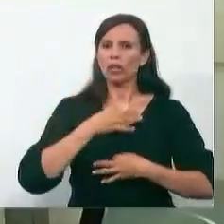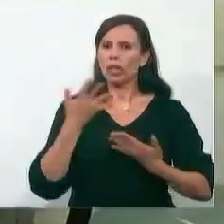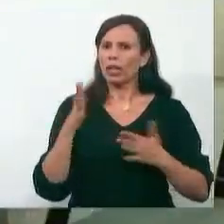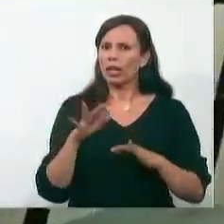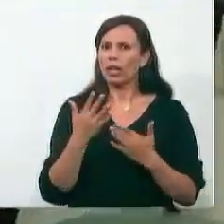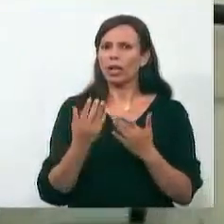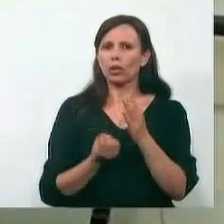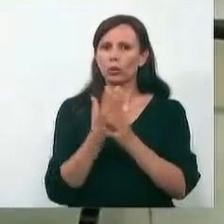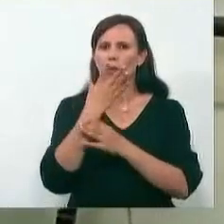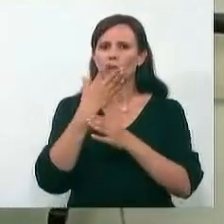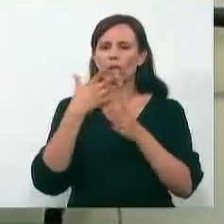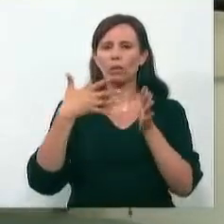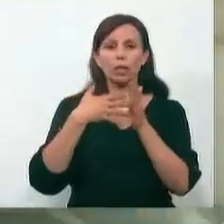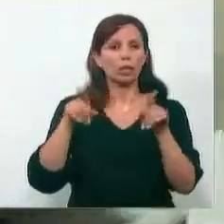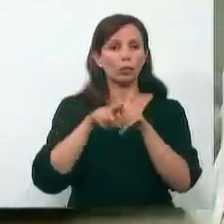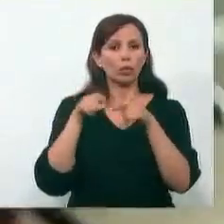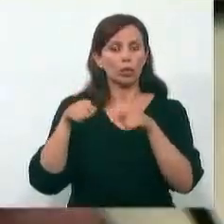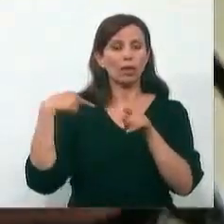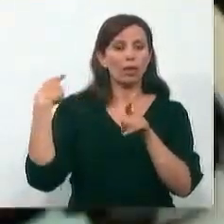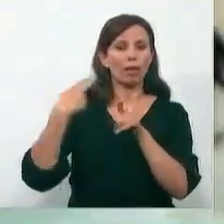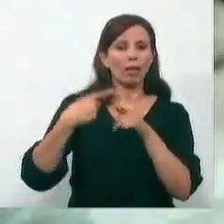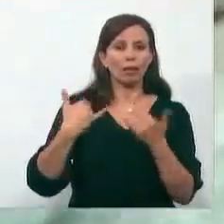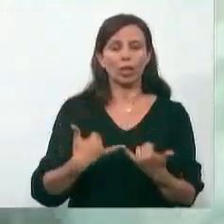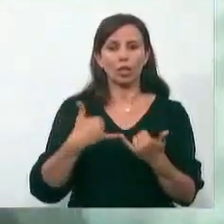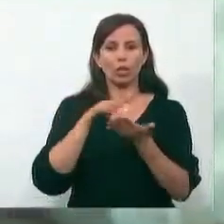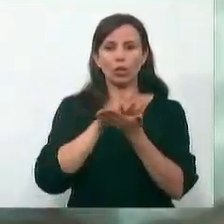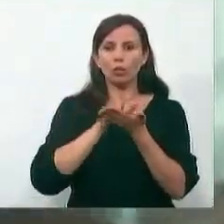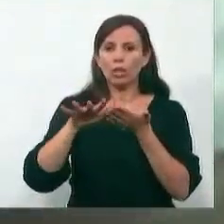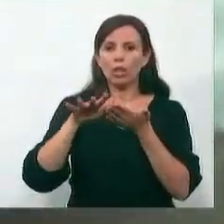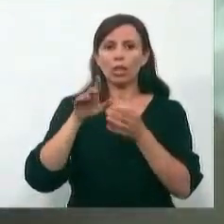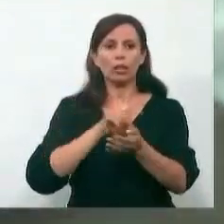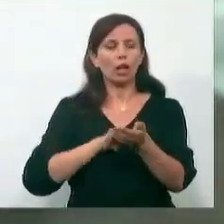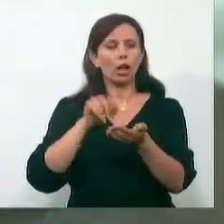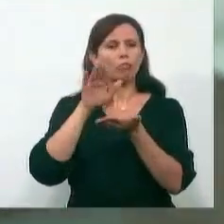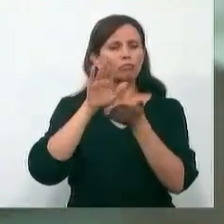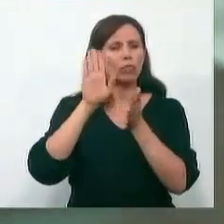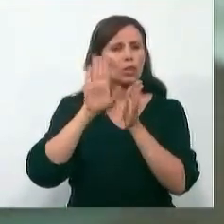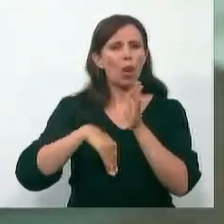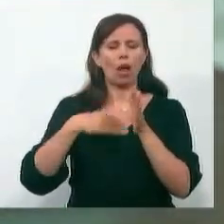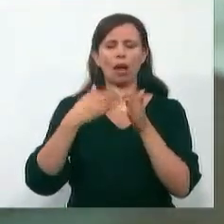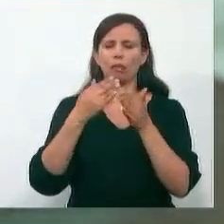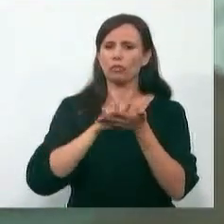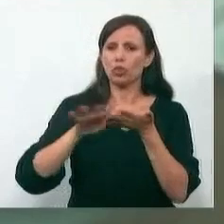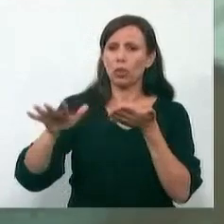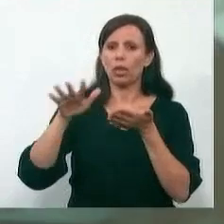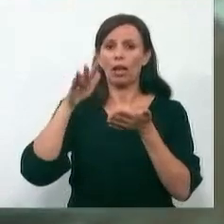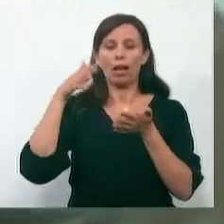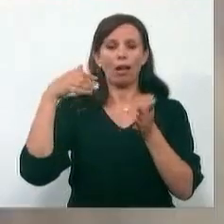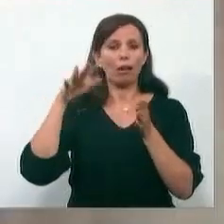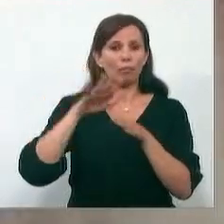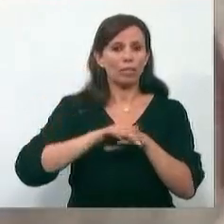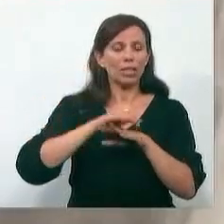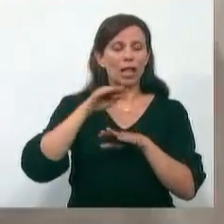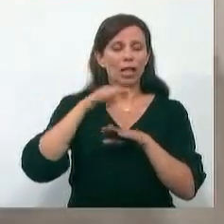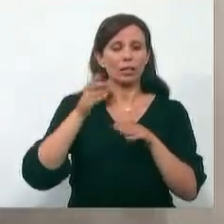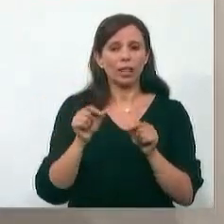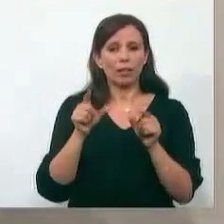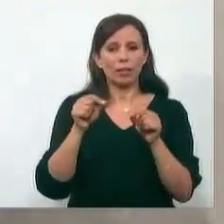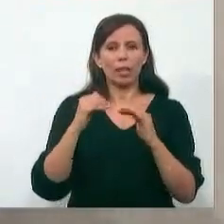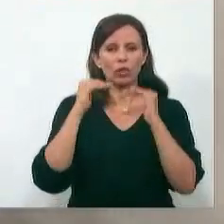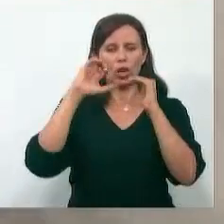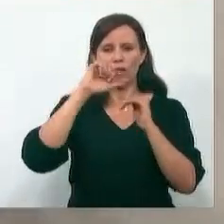been created until today. A simple and inexpensive blood test that detects initial stage lung cancer within 5